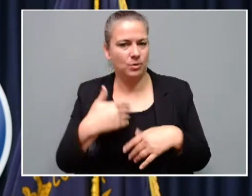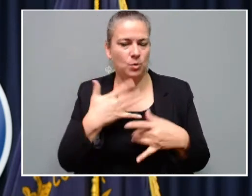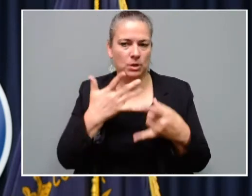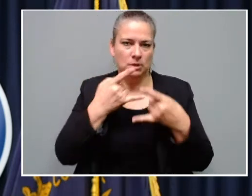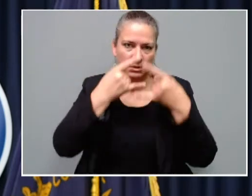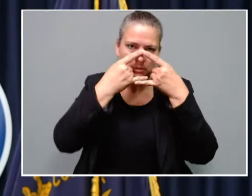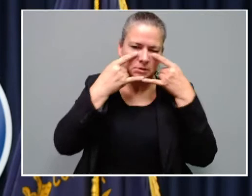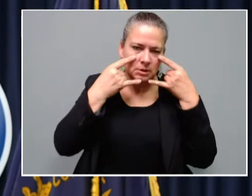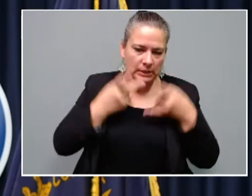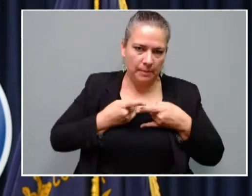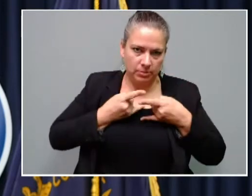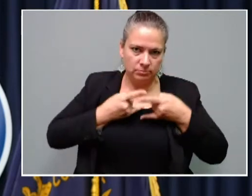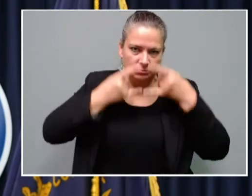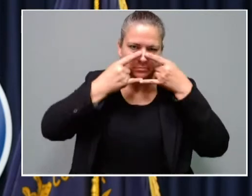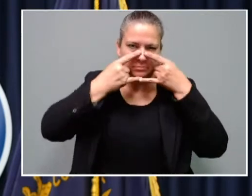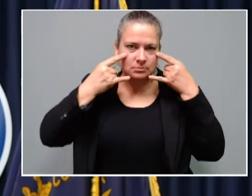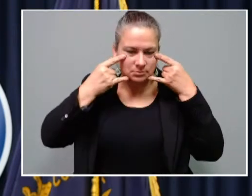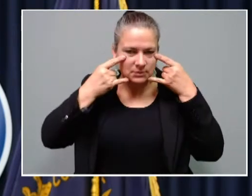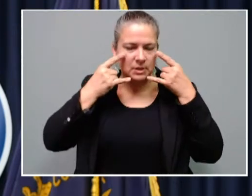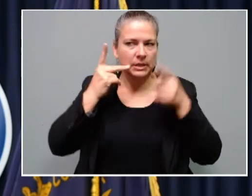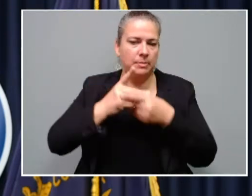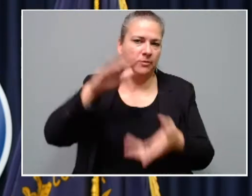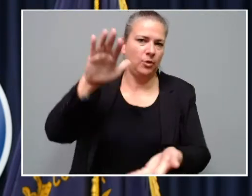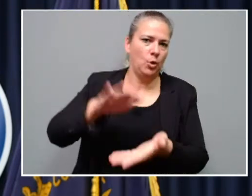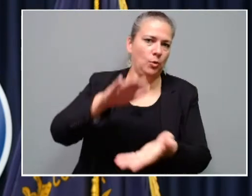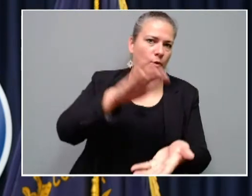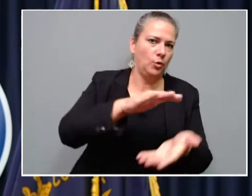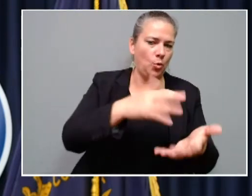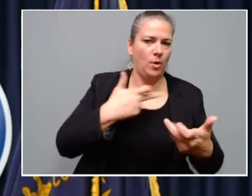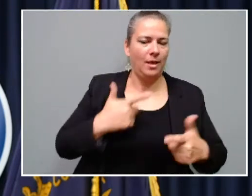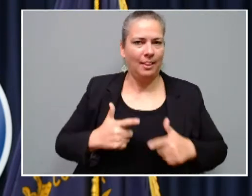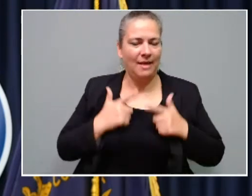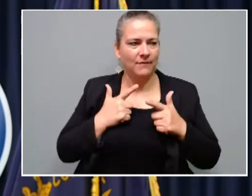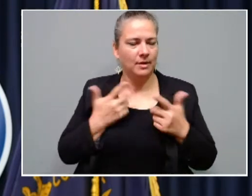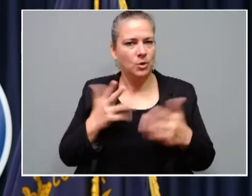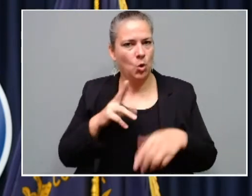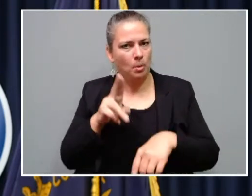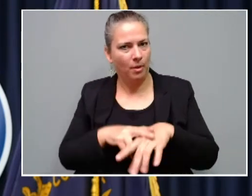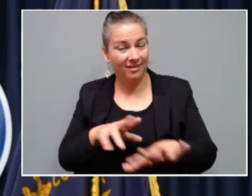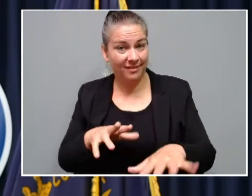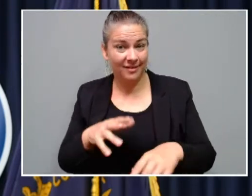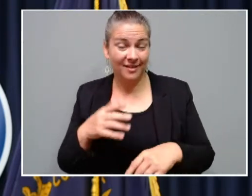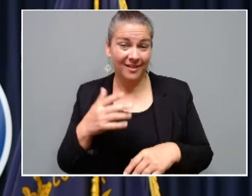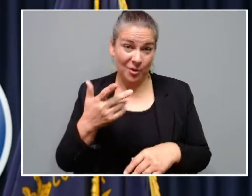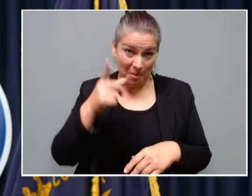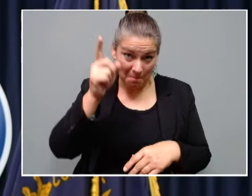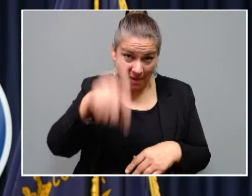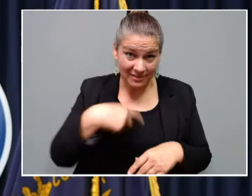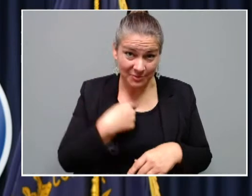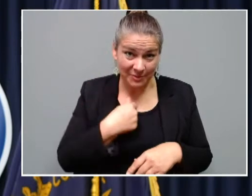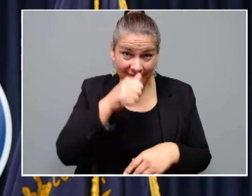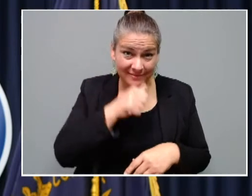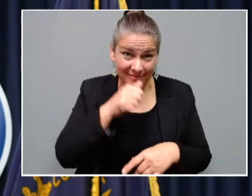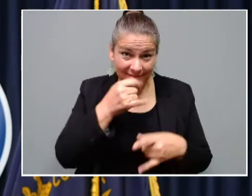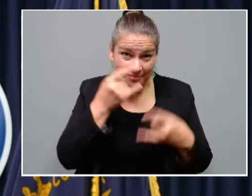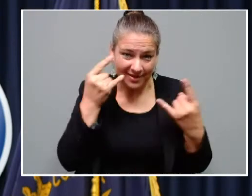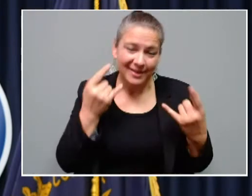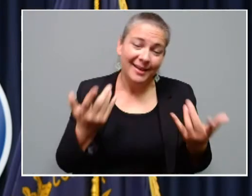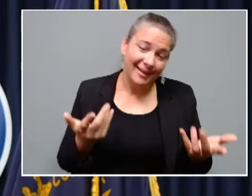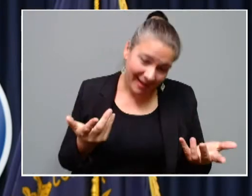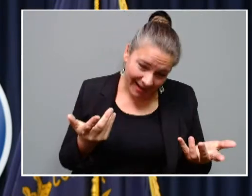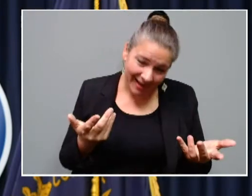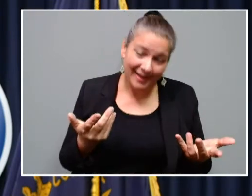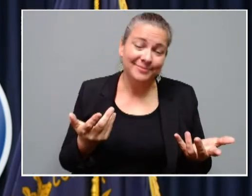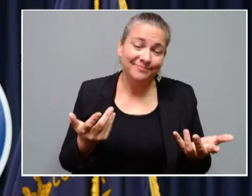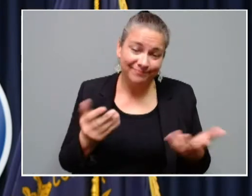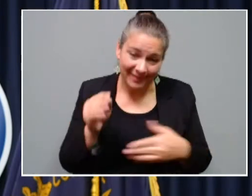much of our lives normal as possible. Does that mean we got to wear a mask inside for a while longer? Sure. But we've done it enough. We can get